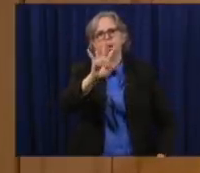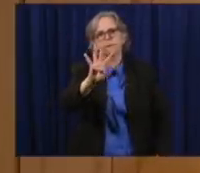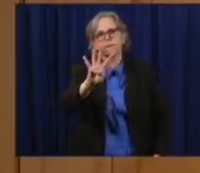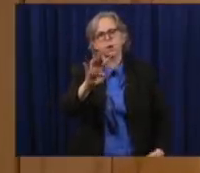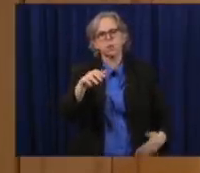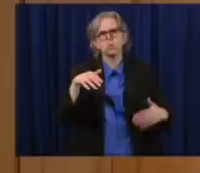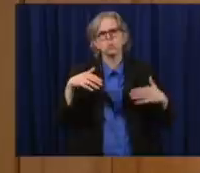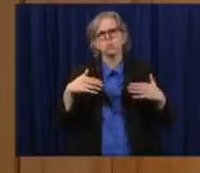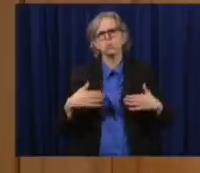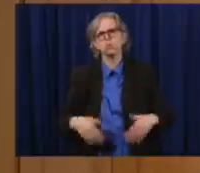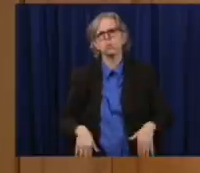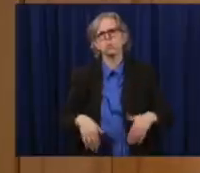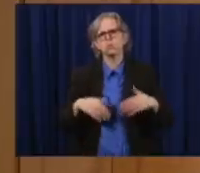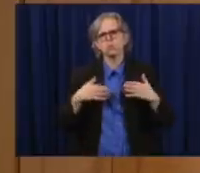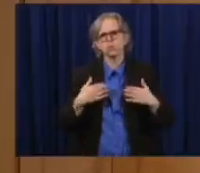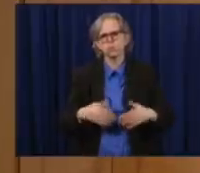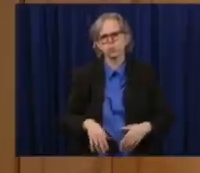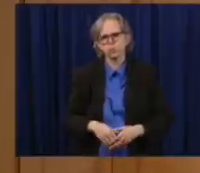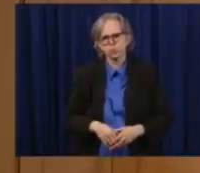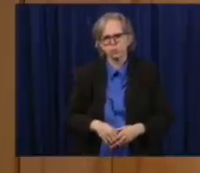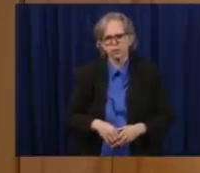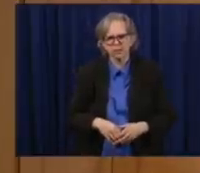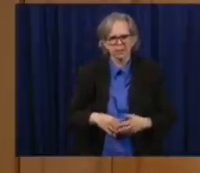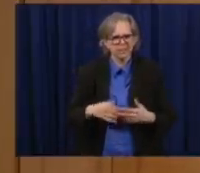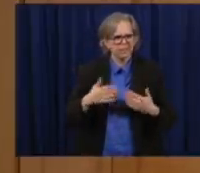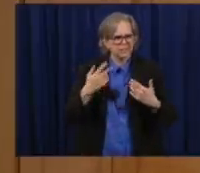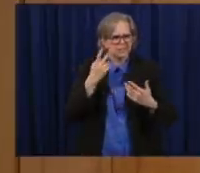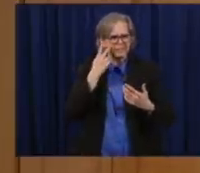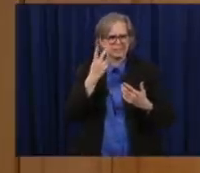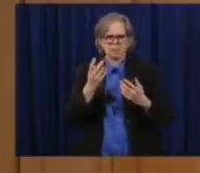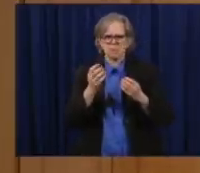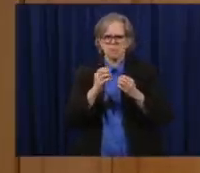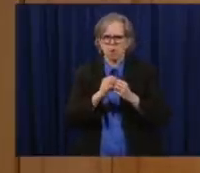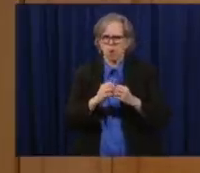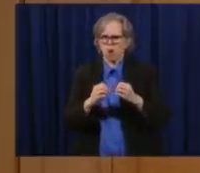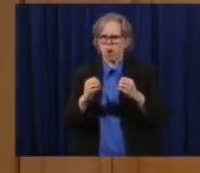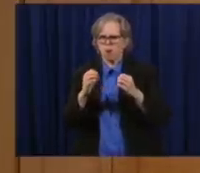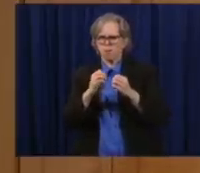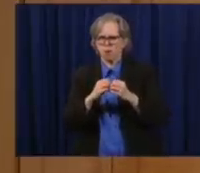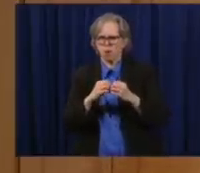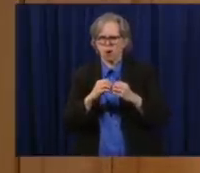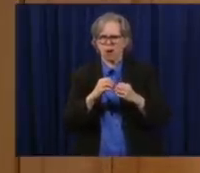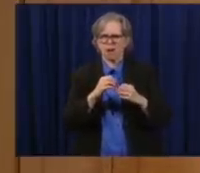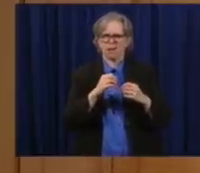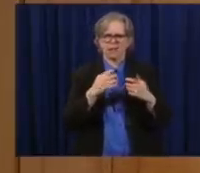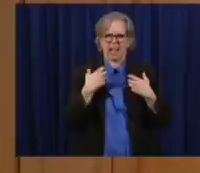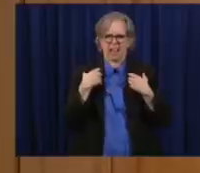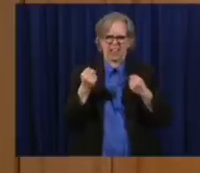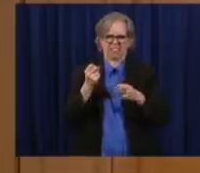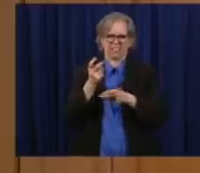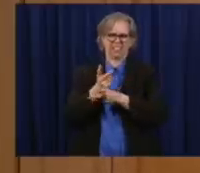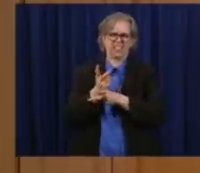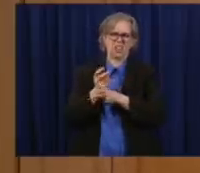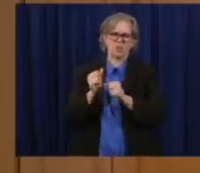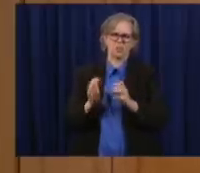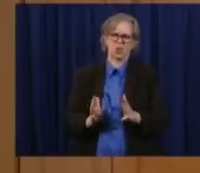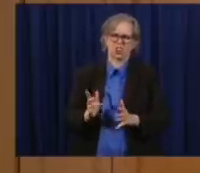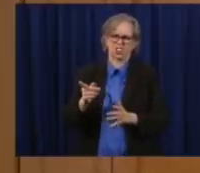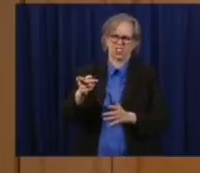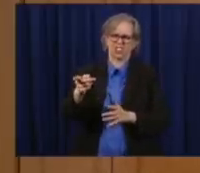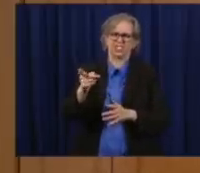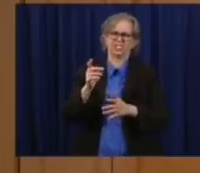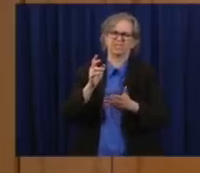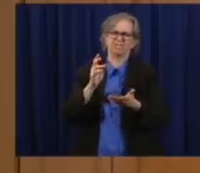who we're testing, are seeing a lot of folks that are in healthcare and also folks associated with nursing